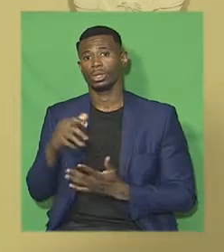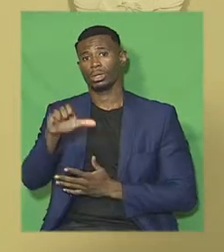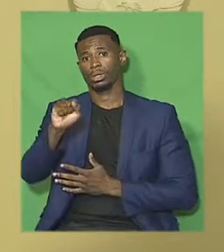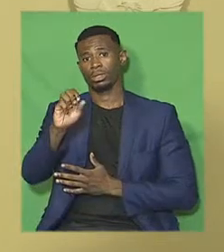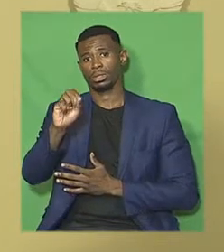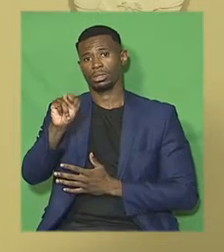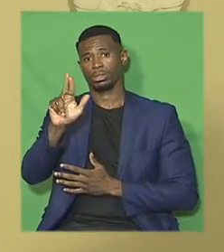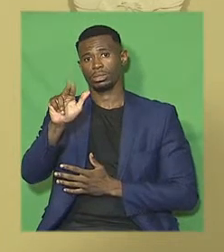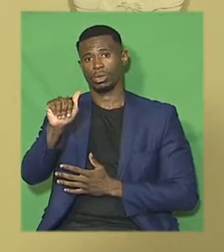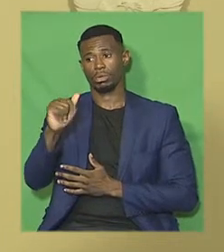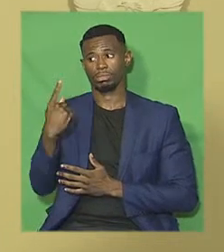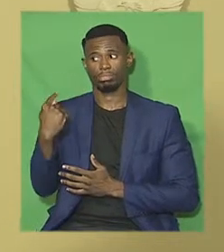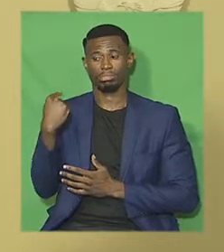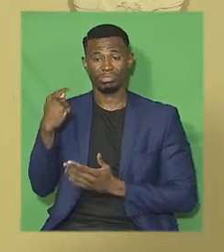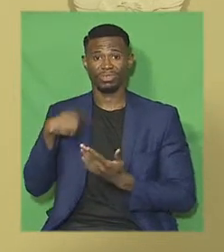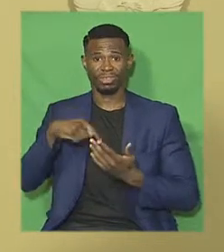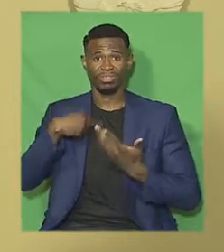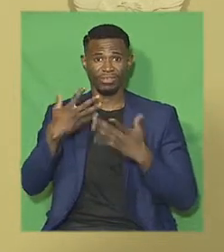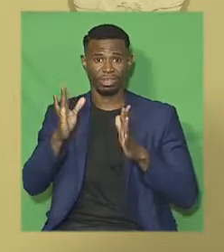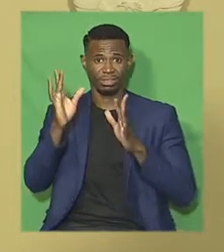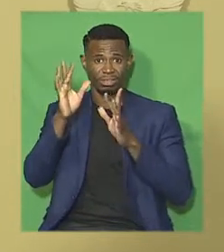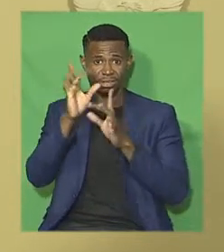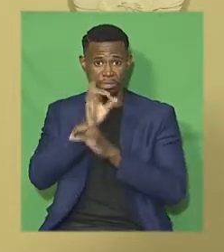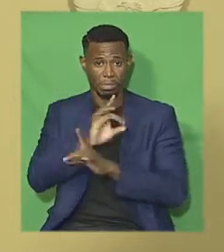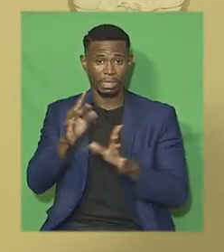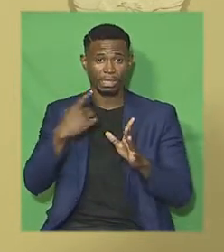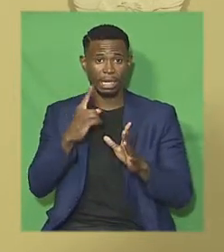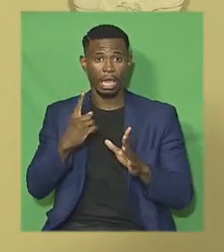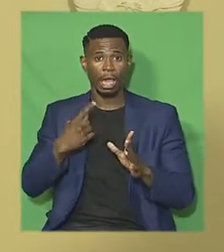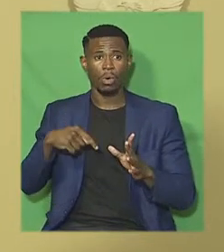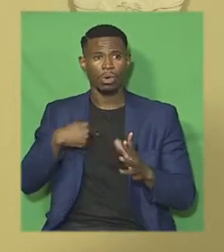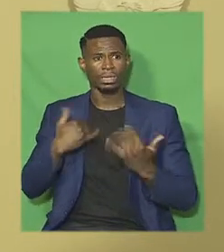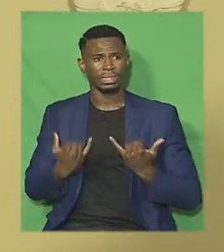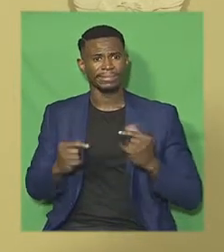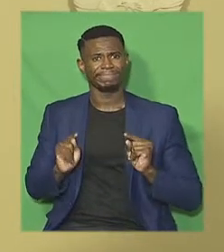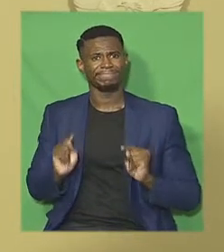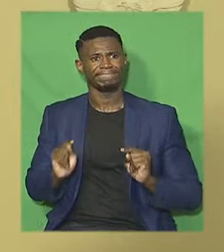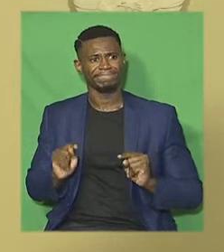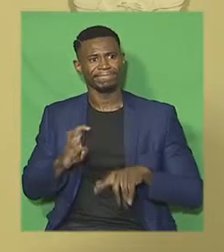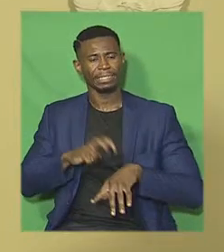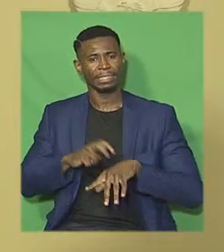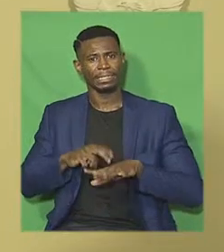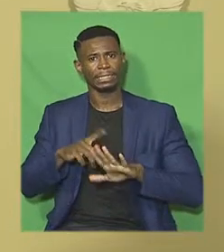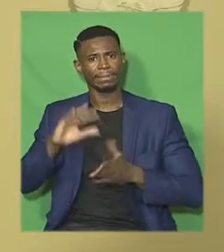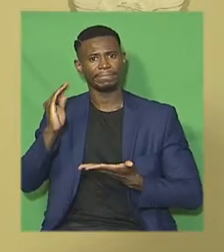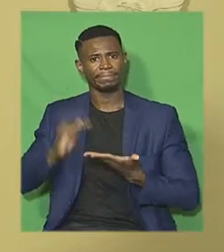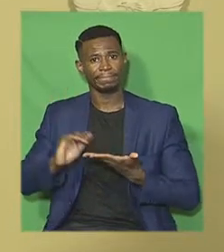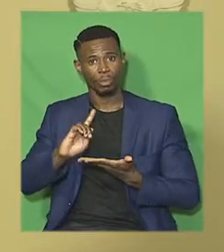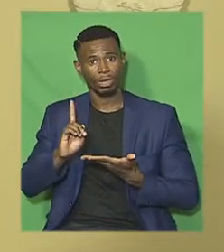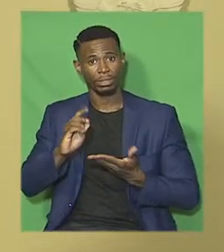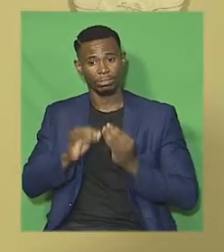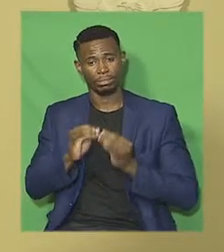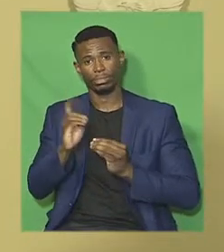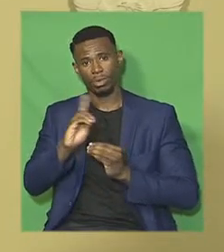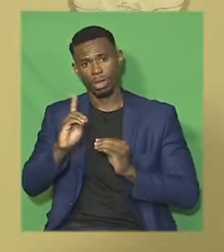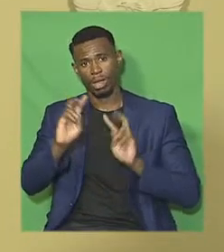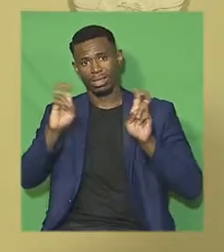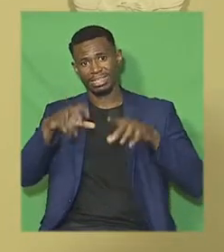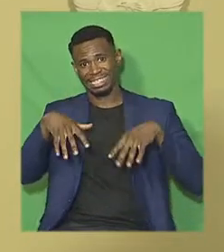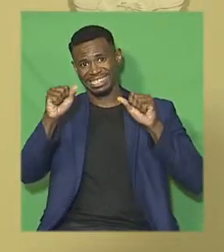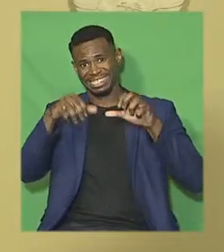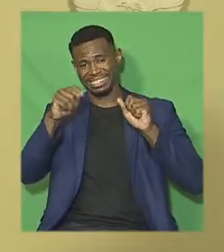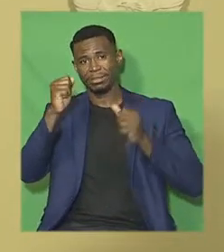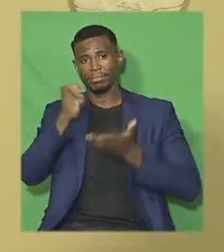our most immediate task is to drastically reduce the severity of load shedding in the coming